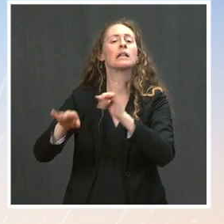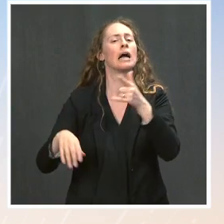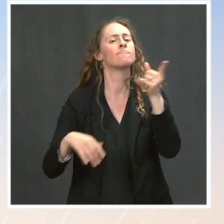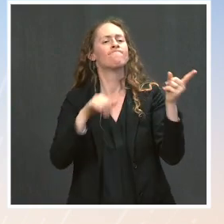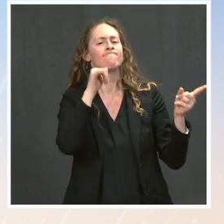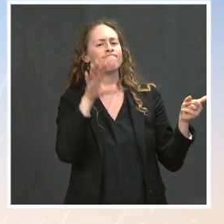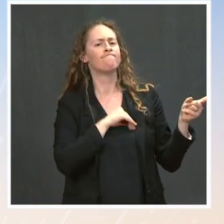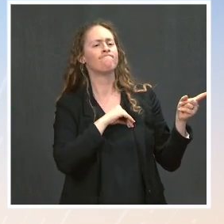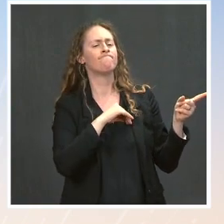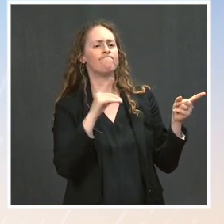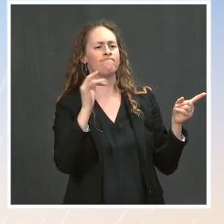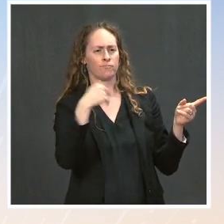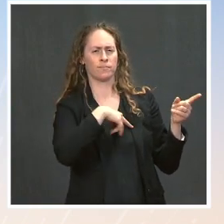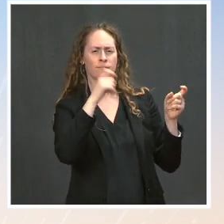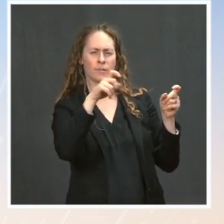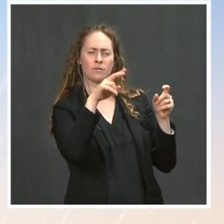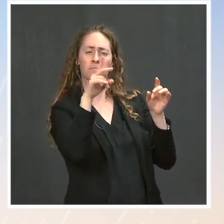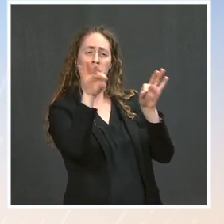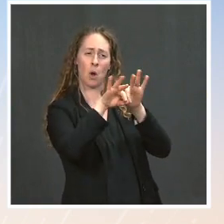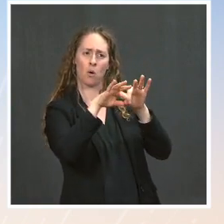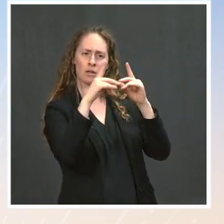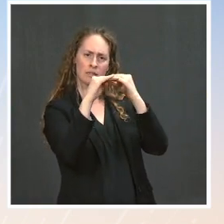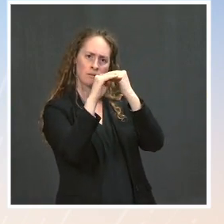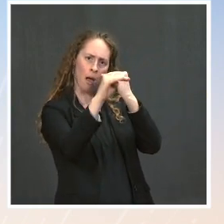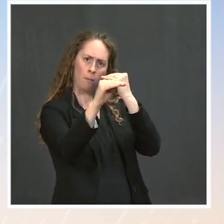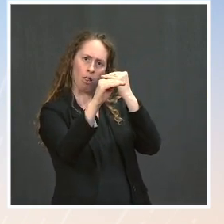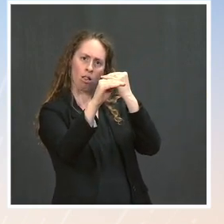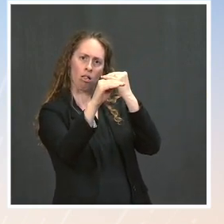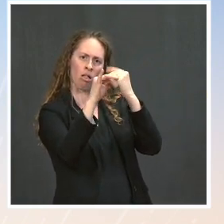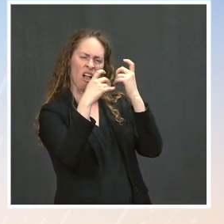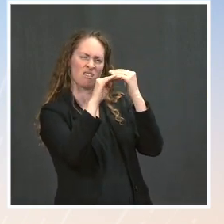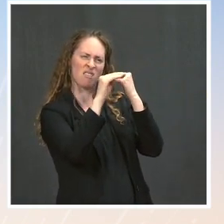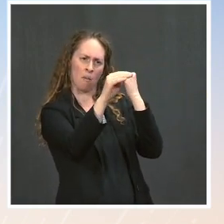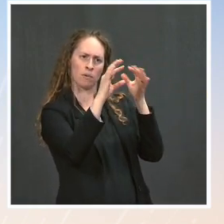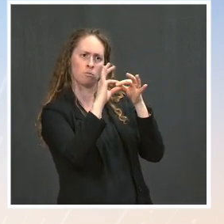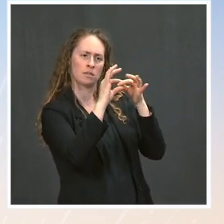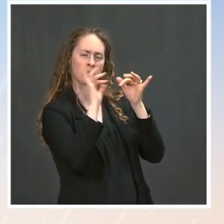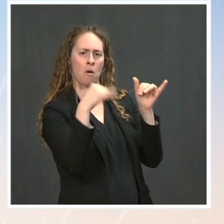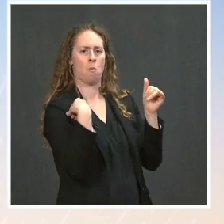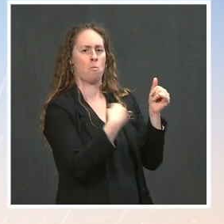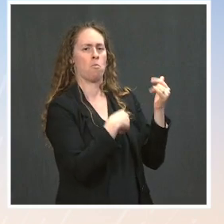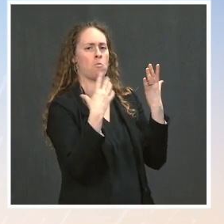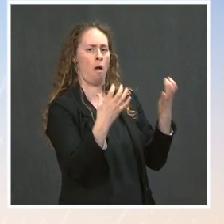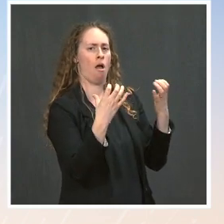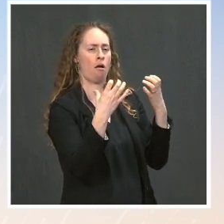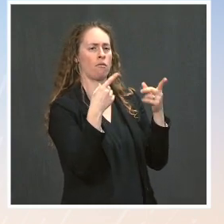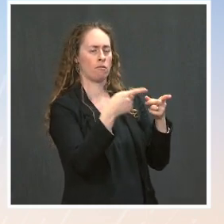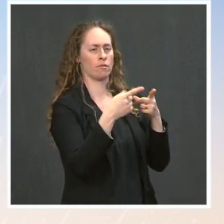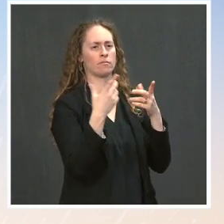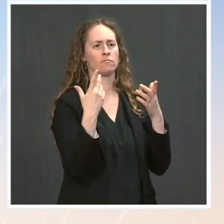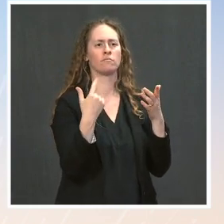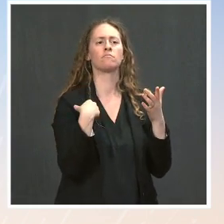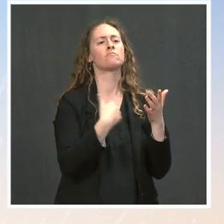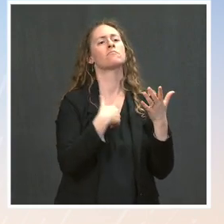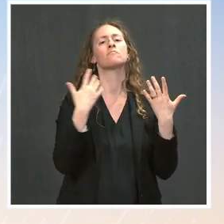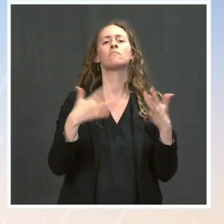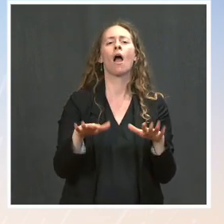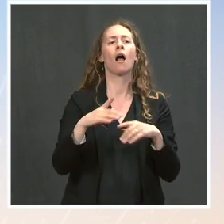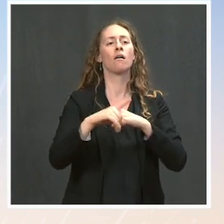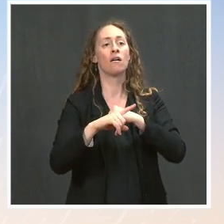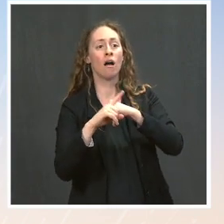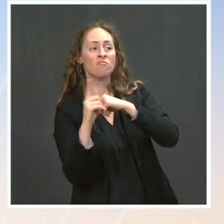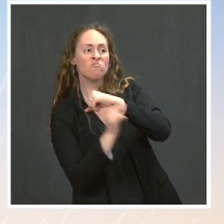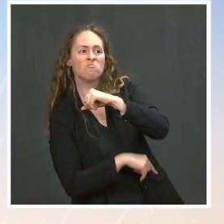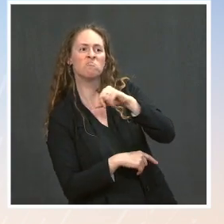and stable. So I would say, that's what we're working toward. We're not looking at the implementation of sanctions